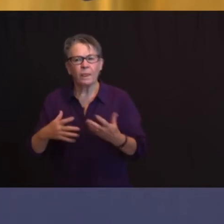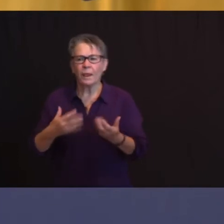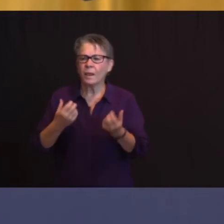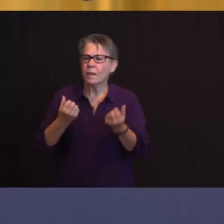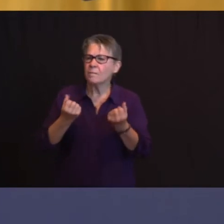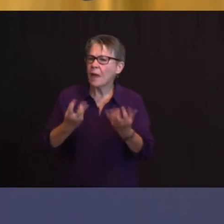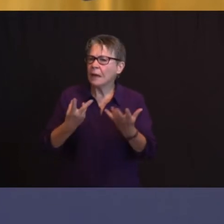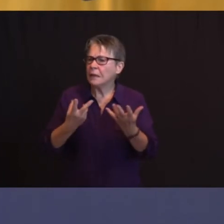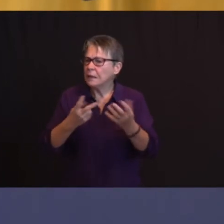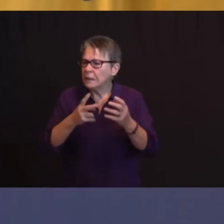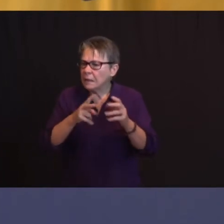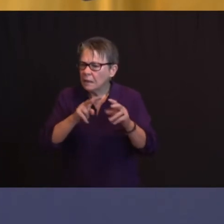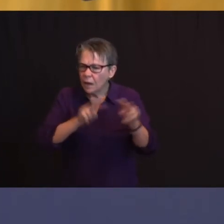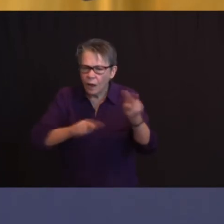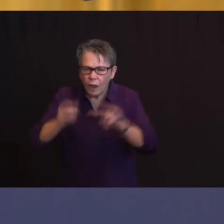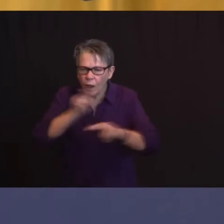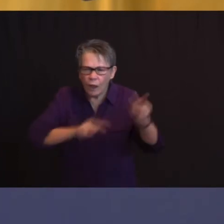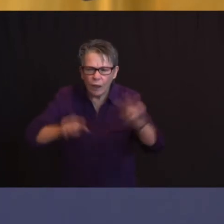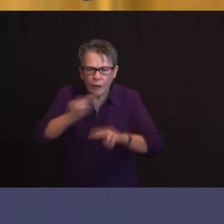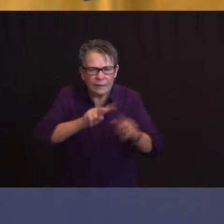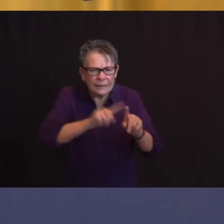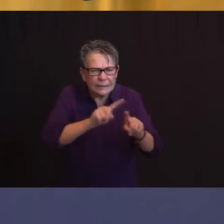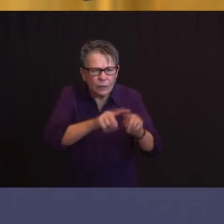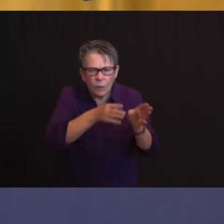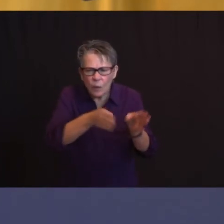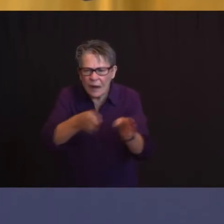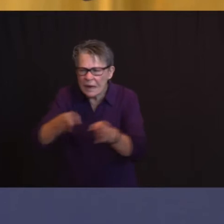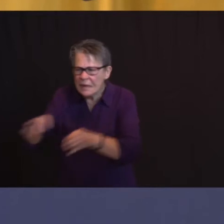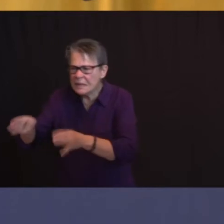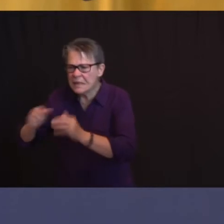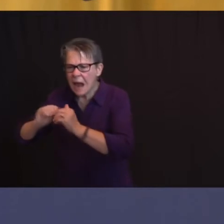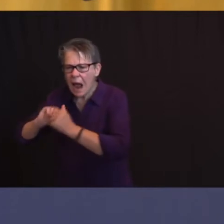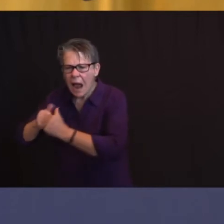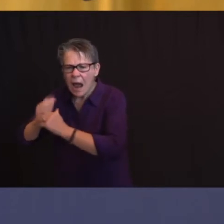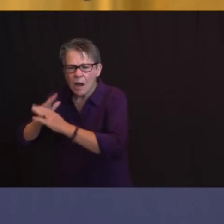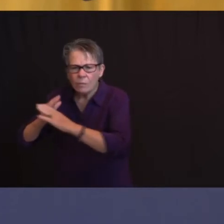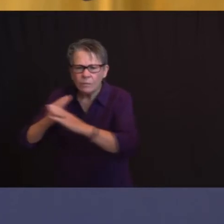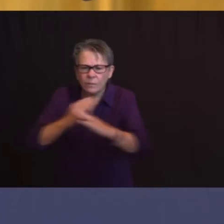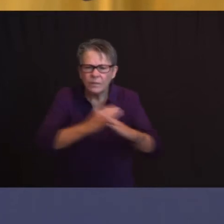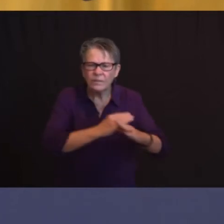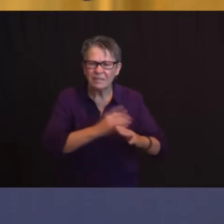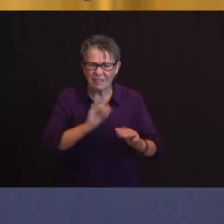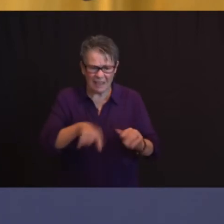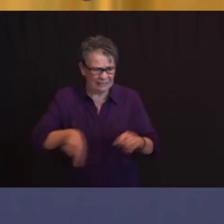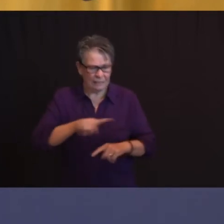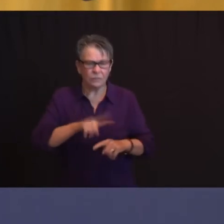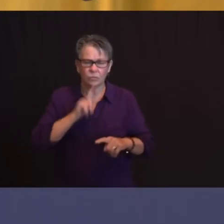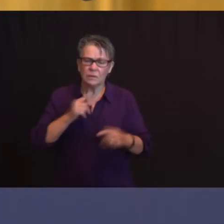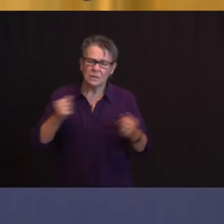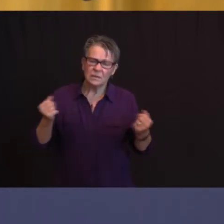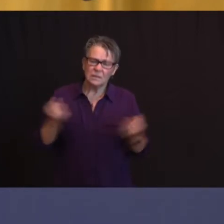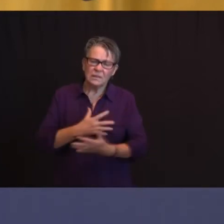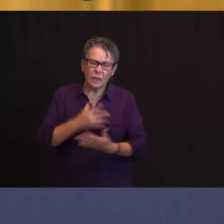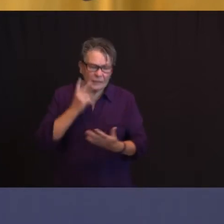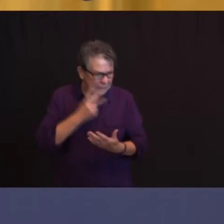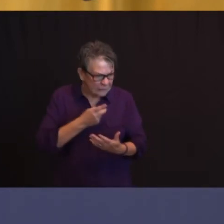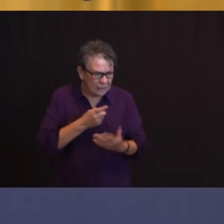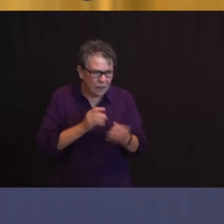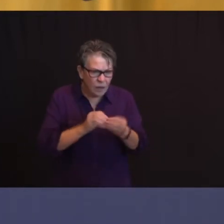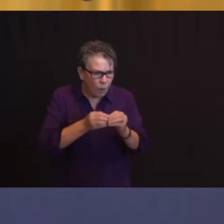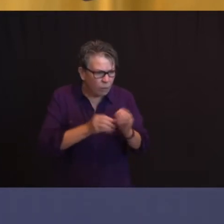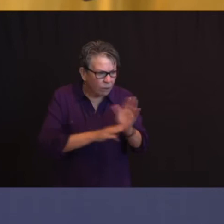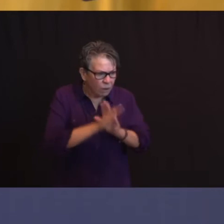they're scary. And again, human nature can change and can bend the curve. We used to say